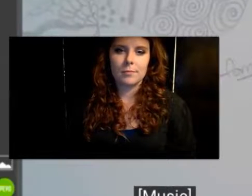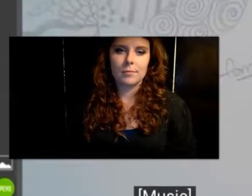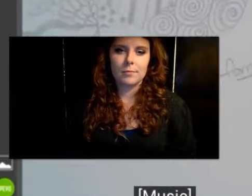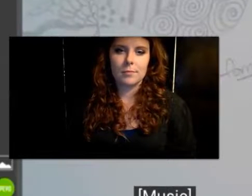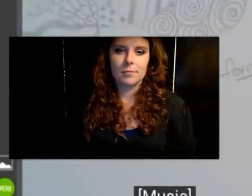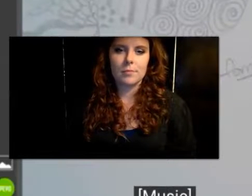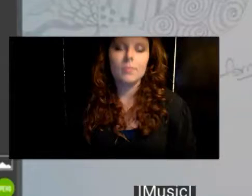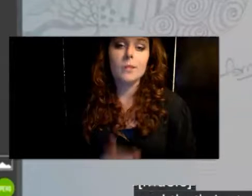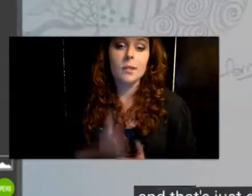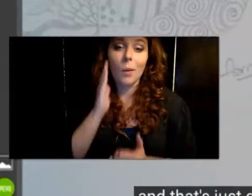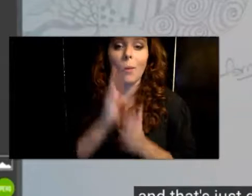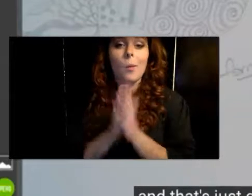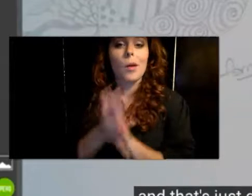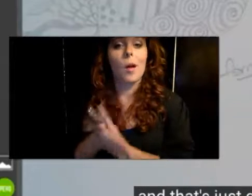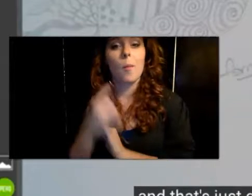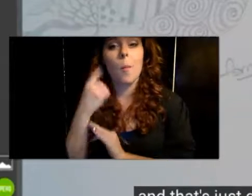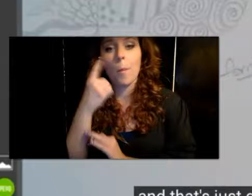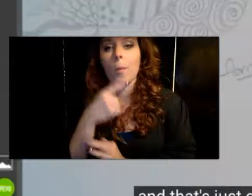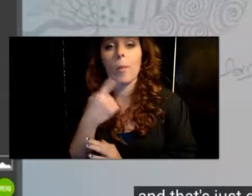And that's just going to start making that look